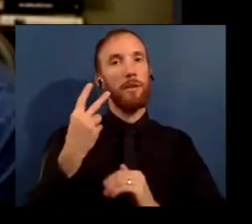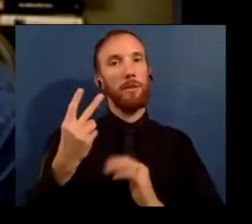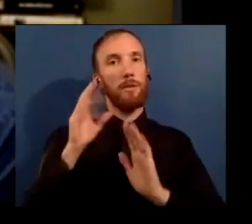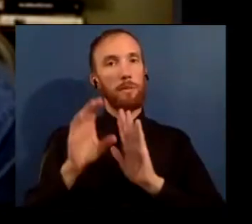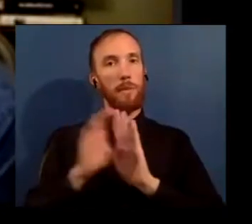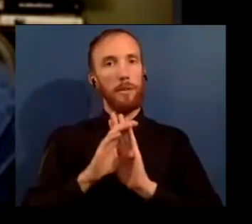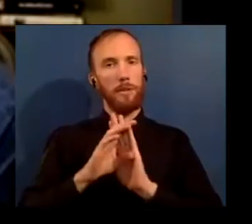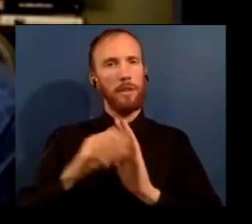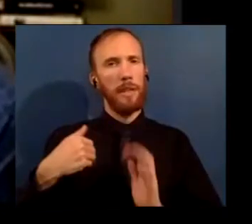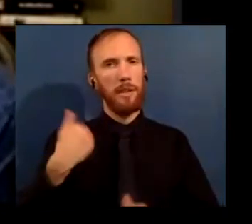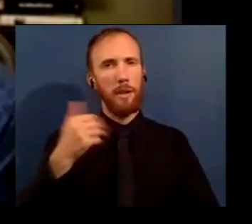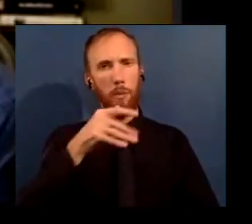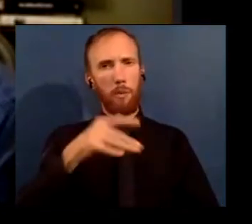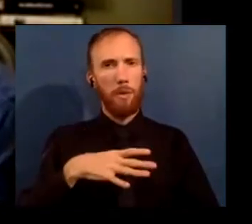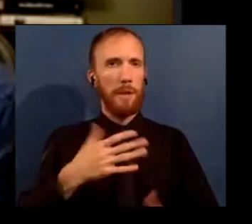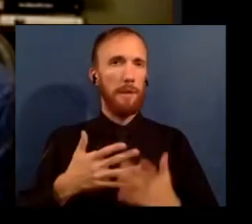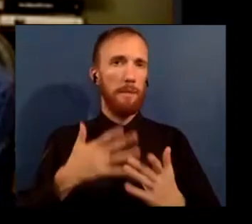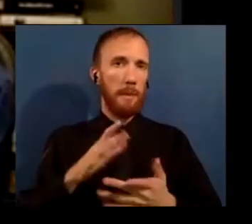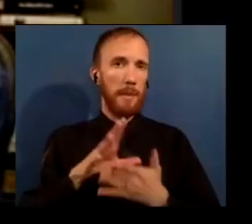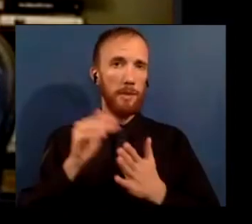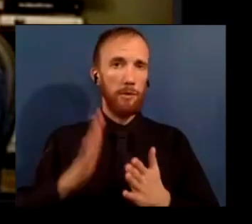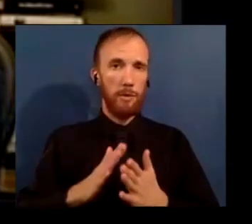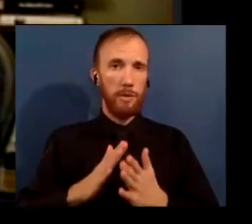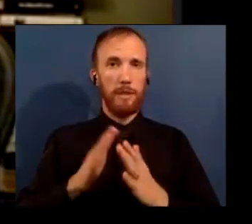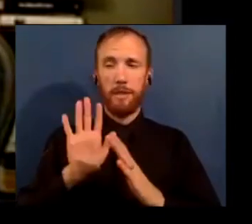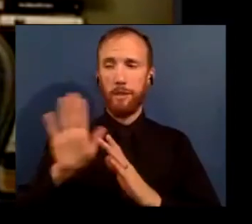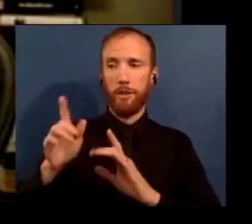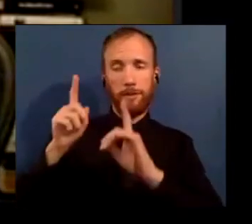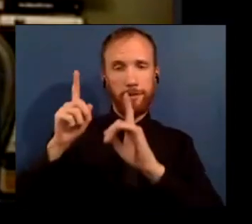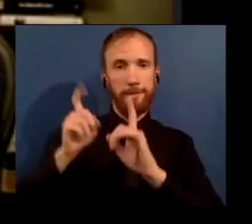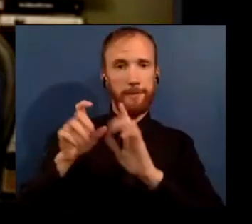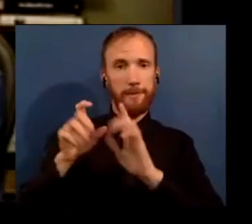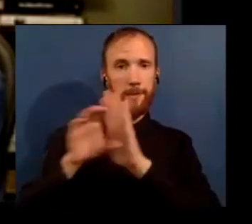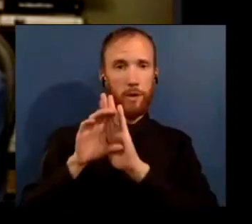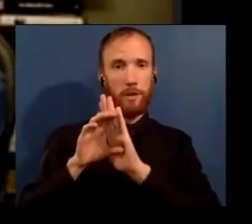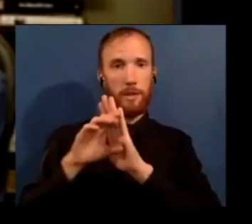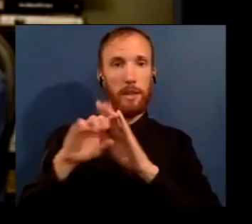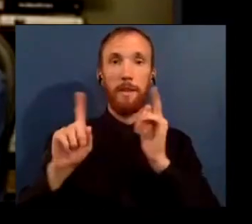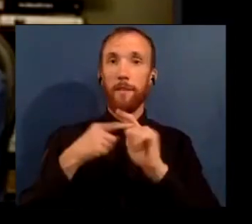a student, being photographed. In the first photograph, she's looking